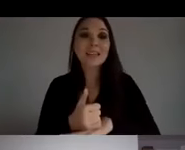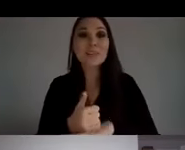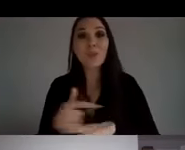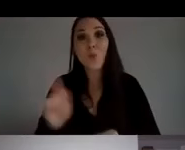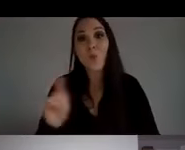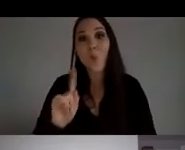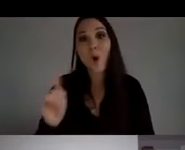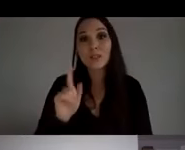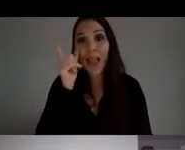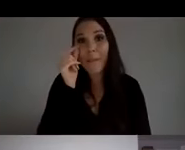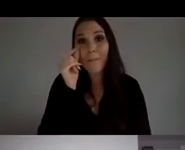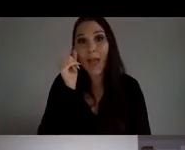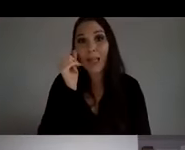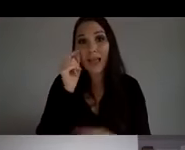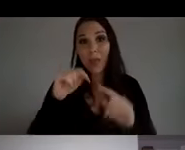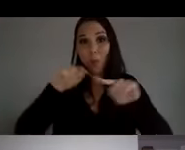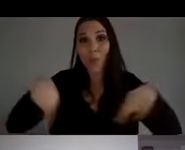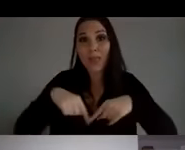actual capabilities that we will see?